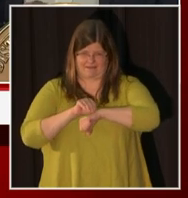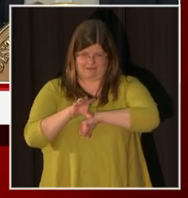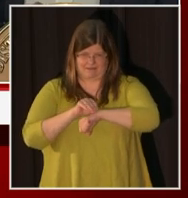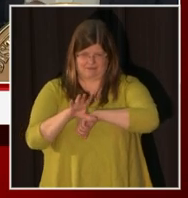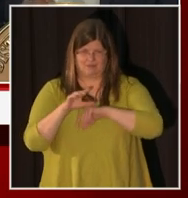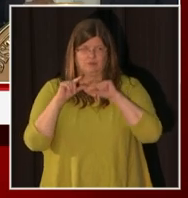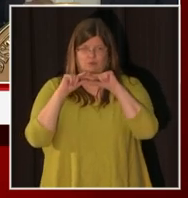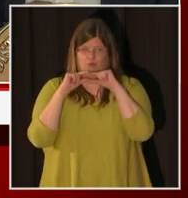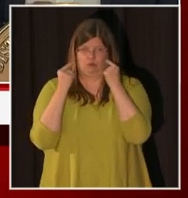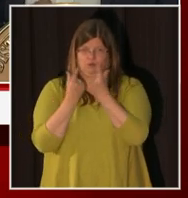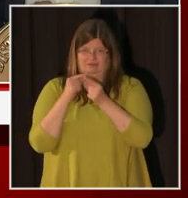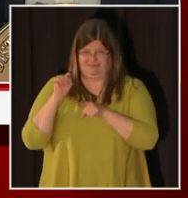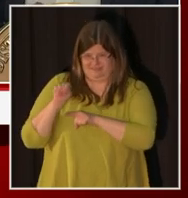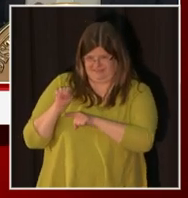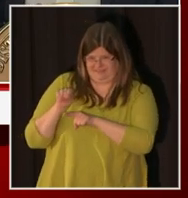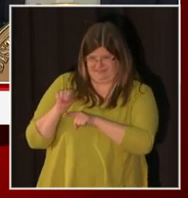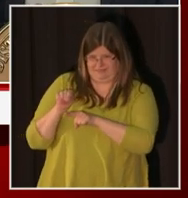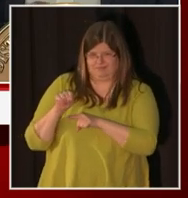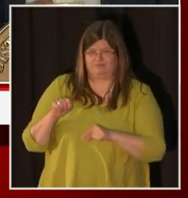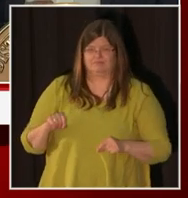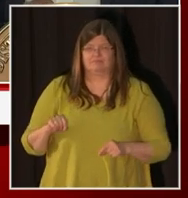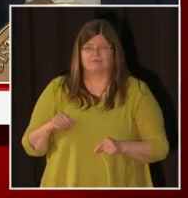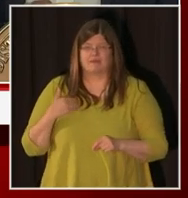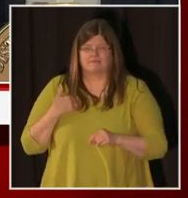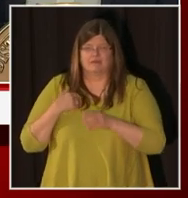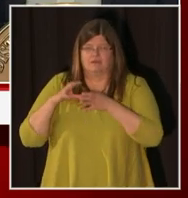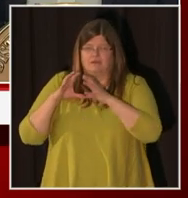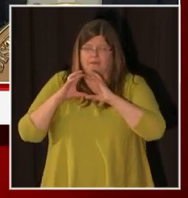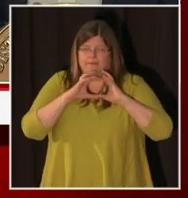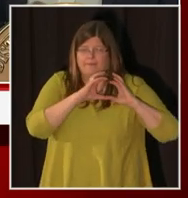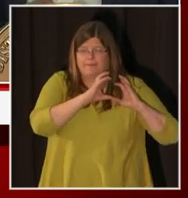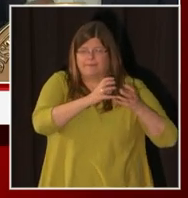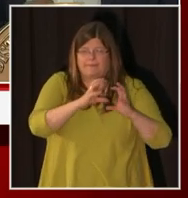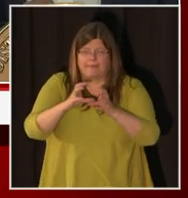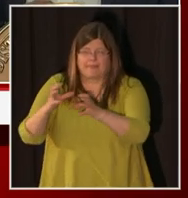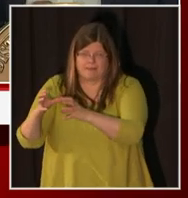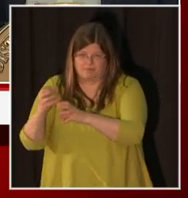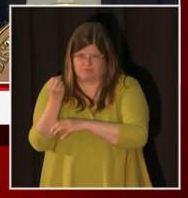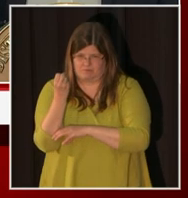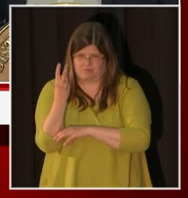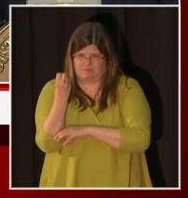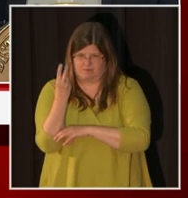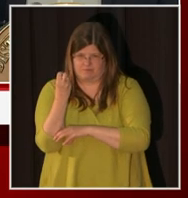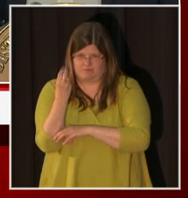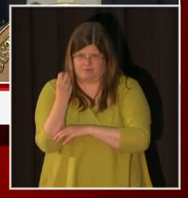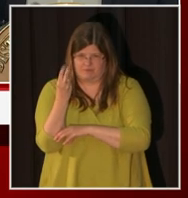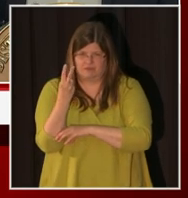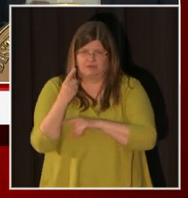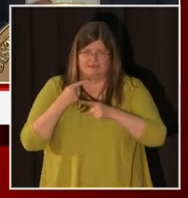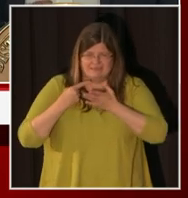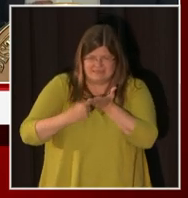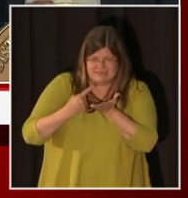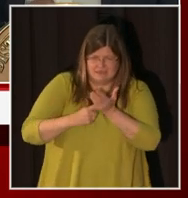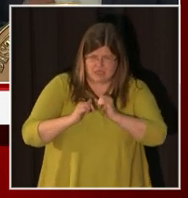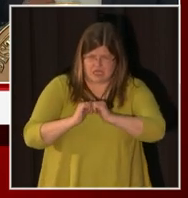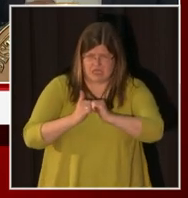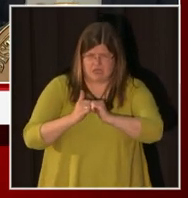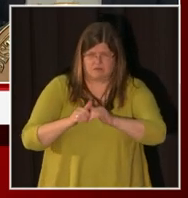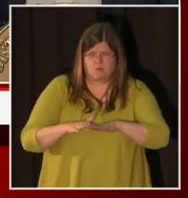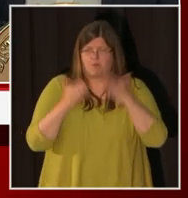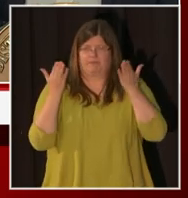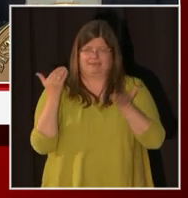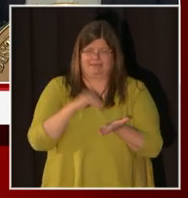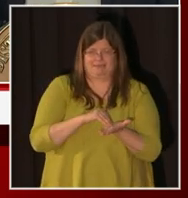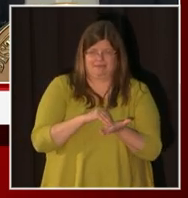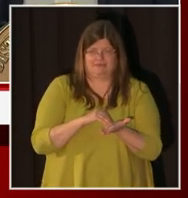12 committees that will guide when and how we reopen, as well as how we